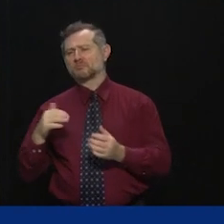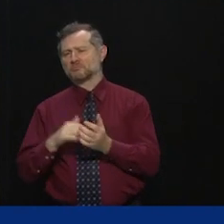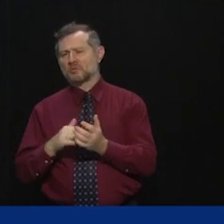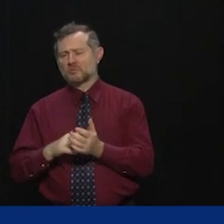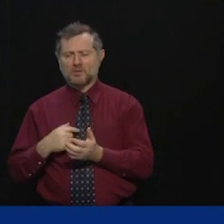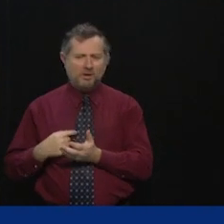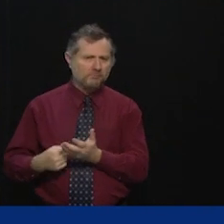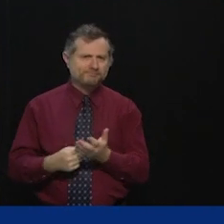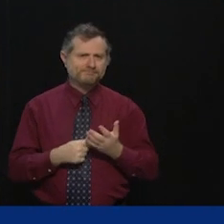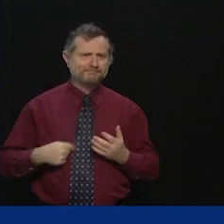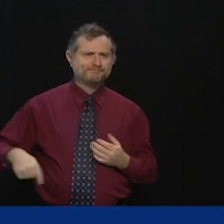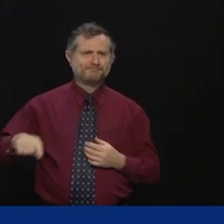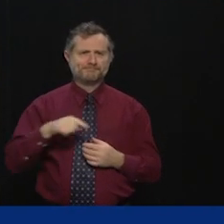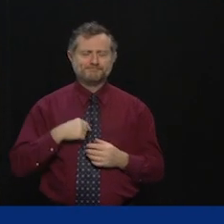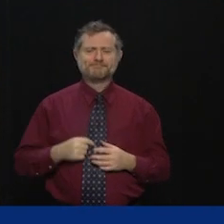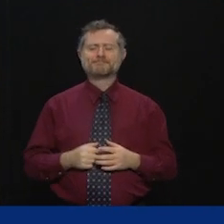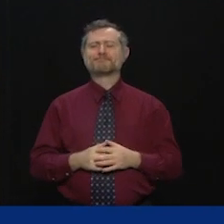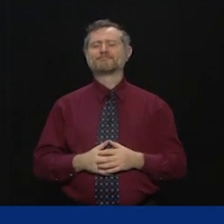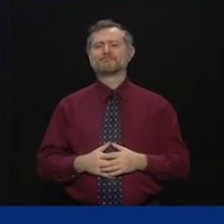and I were talking about